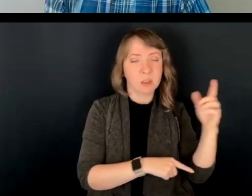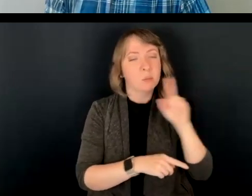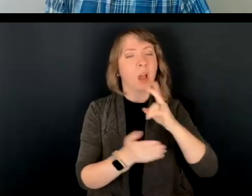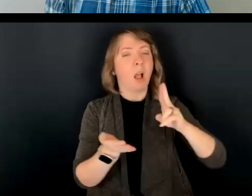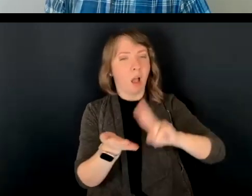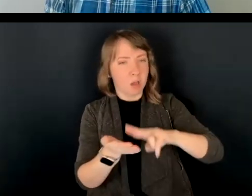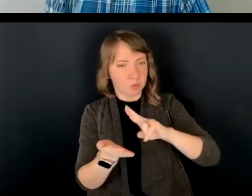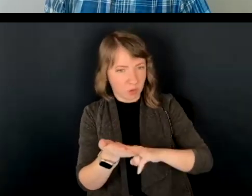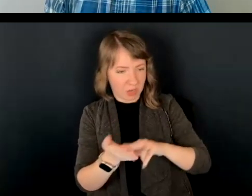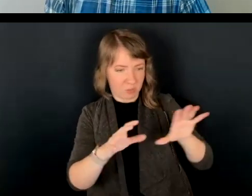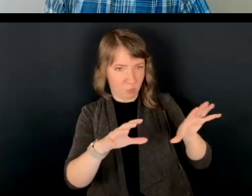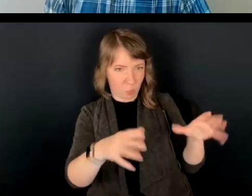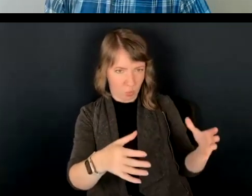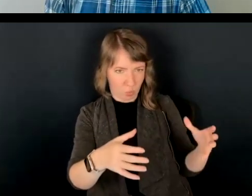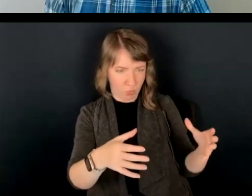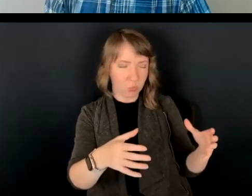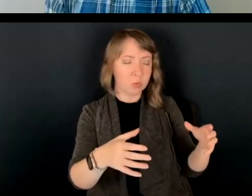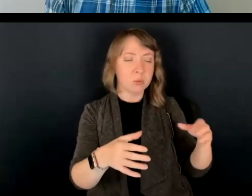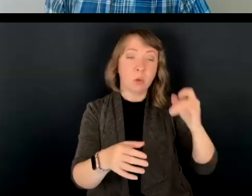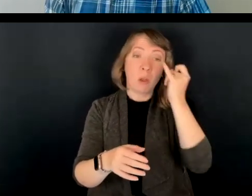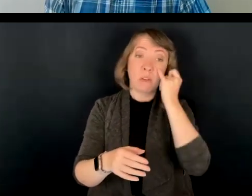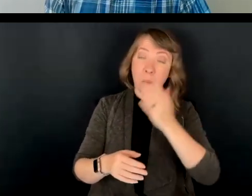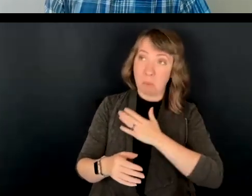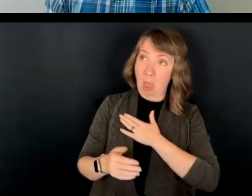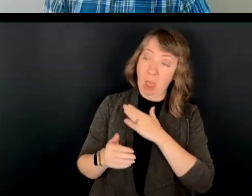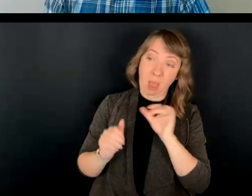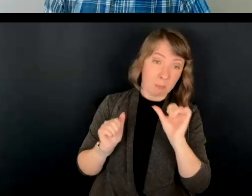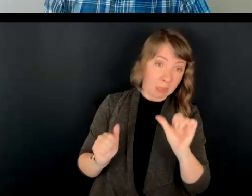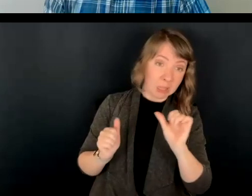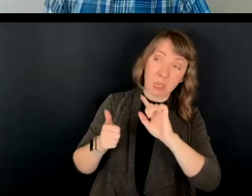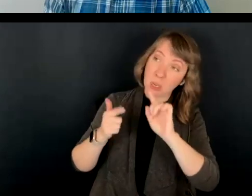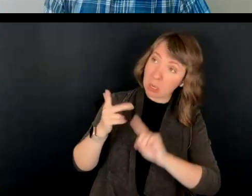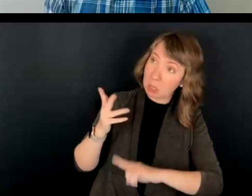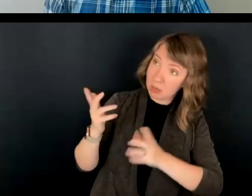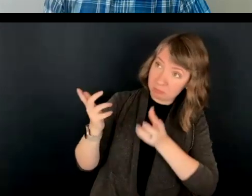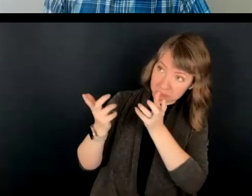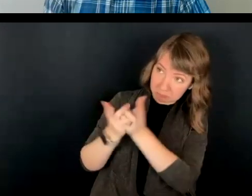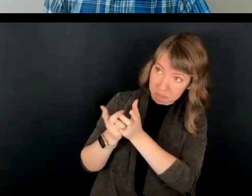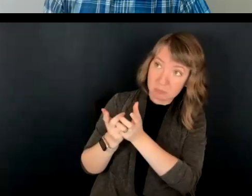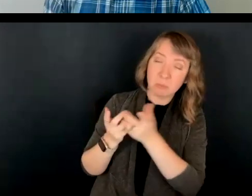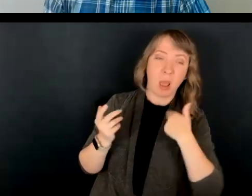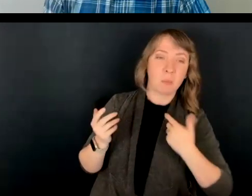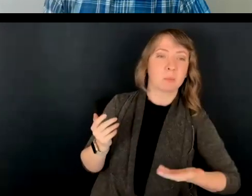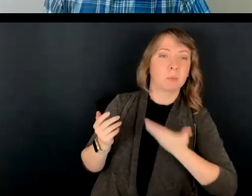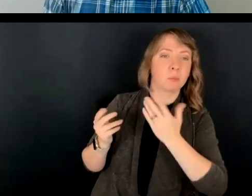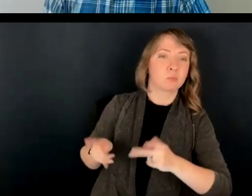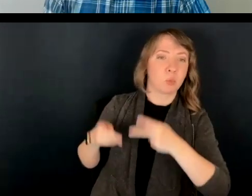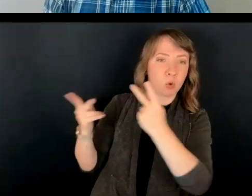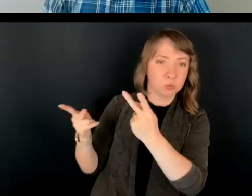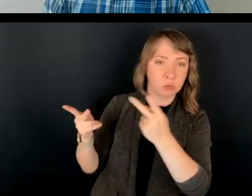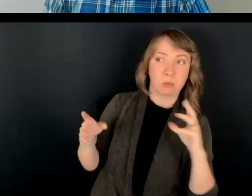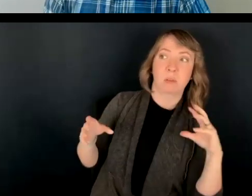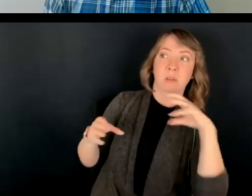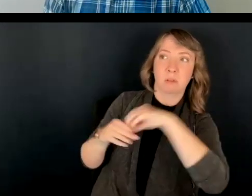that's responsive to the BPA, you put together a proposal, you get in the pool, and then you're pre-qualified to